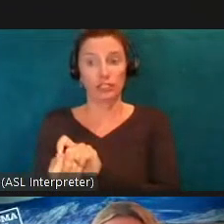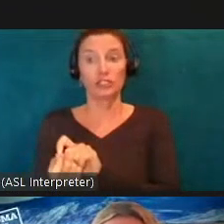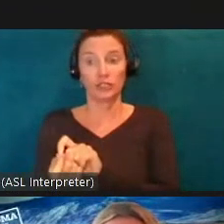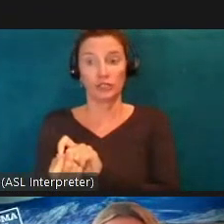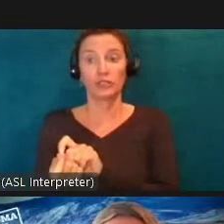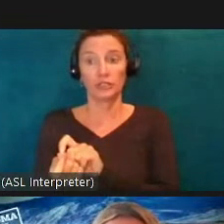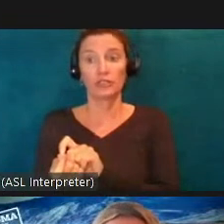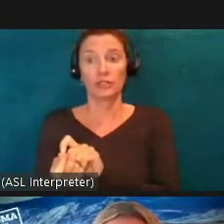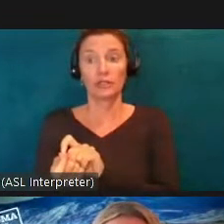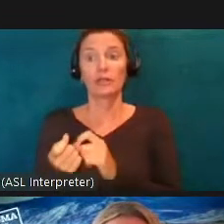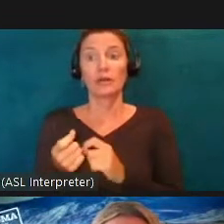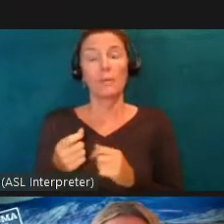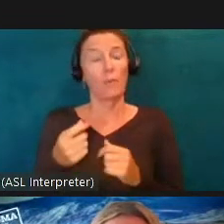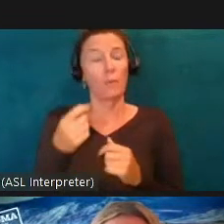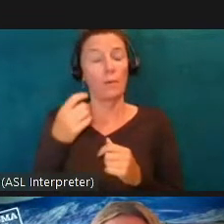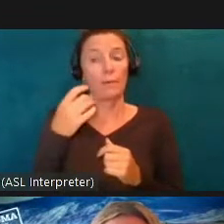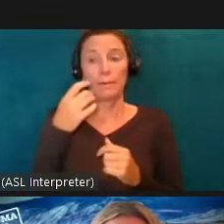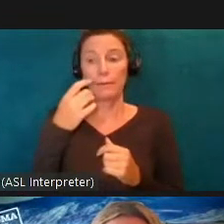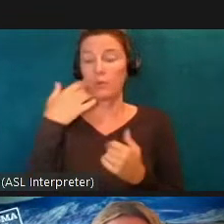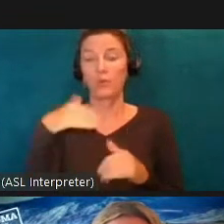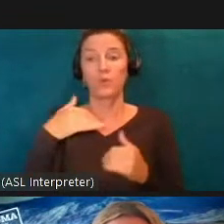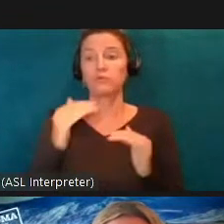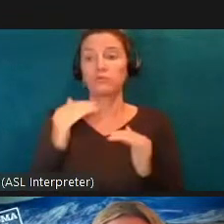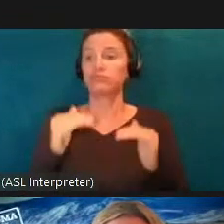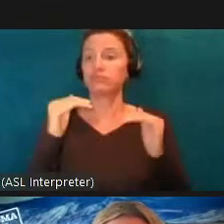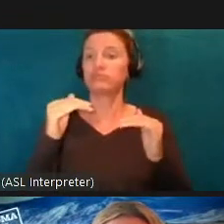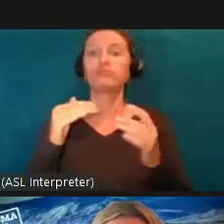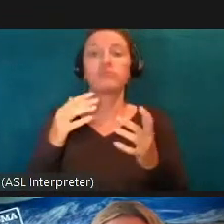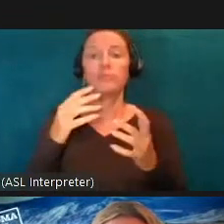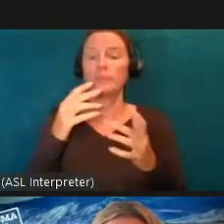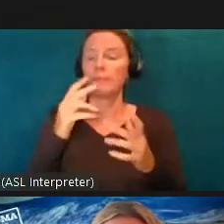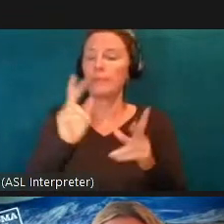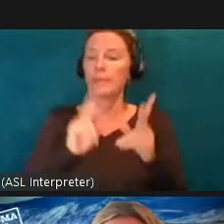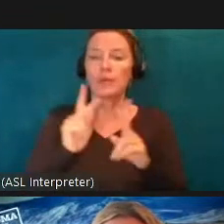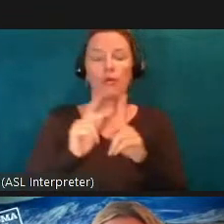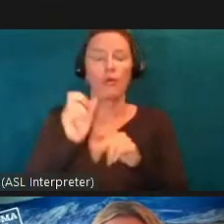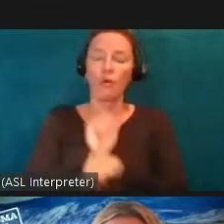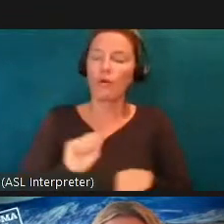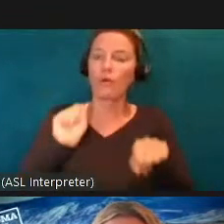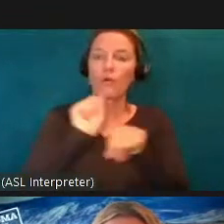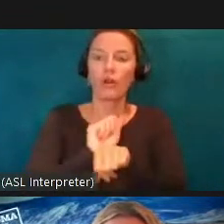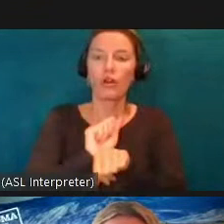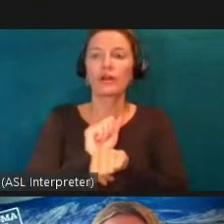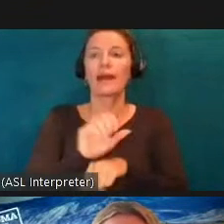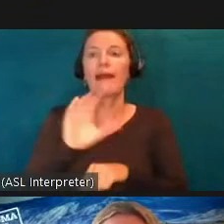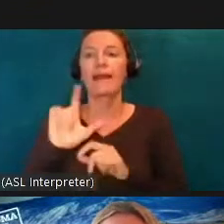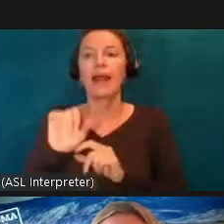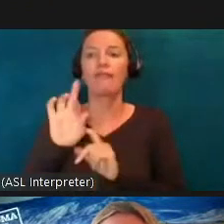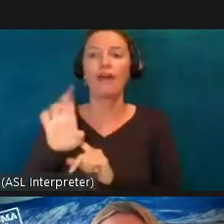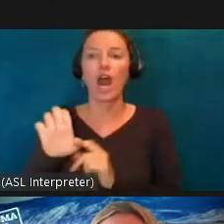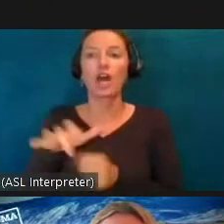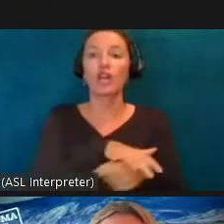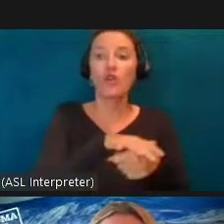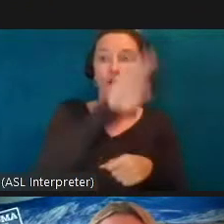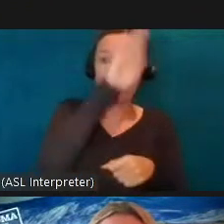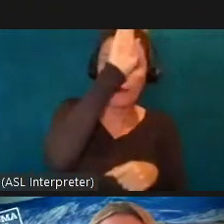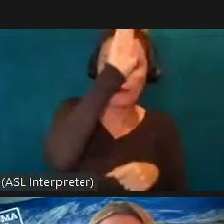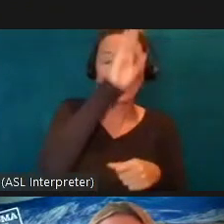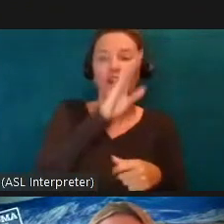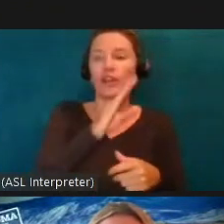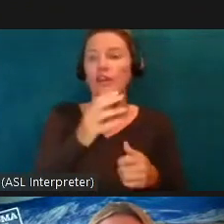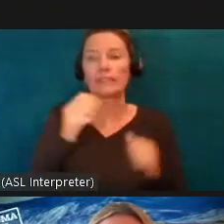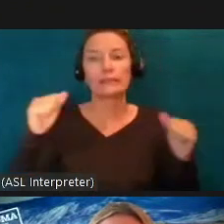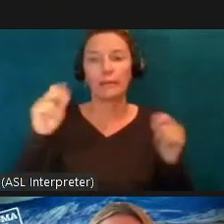of the hard work, the backbreaking work of local firefighters and CAL FIRE coming in to be able to assist